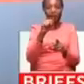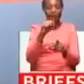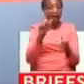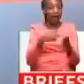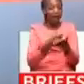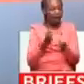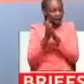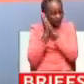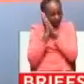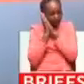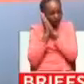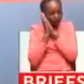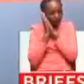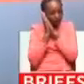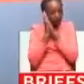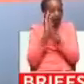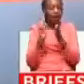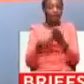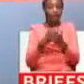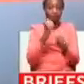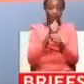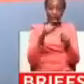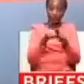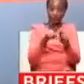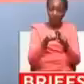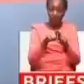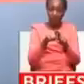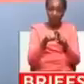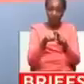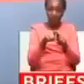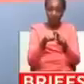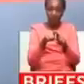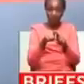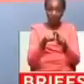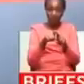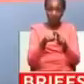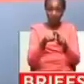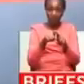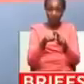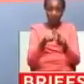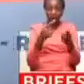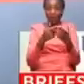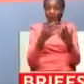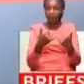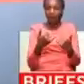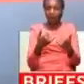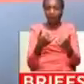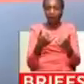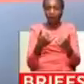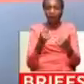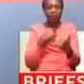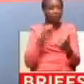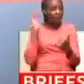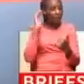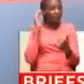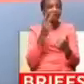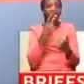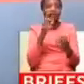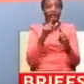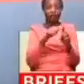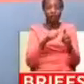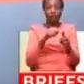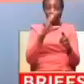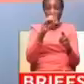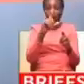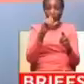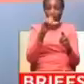tomorrow. So naturally, I did it. I just out of curiosity, I mean, at this point, I'm hearing voices coming from a calabash. This